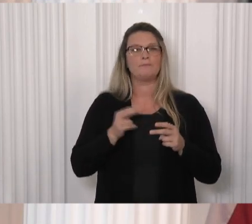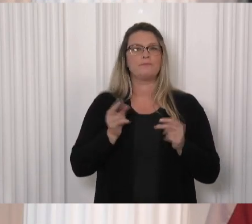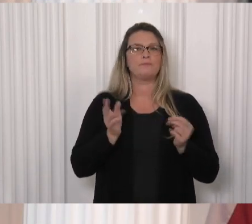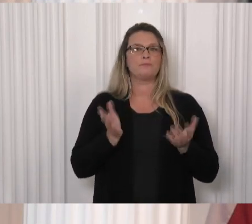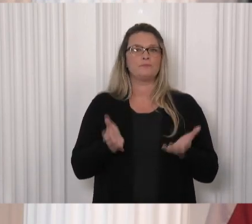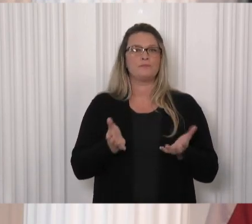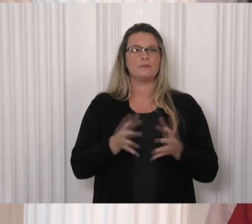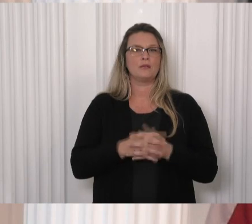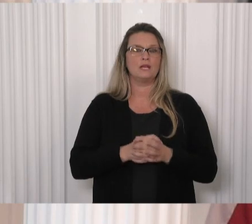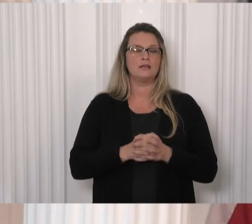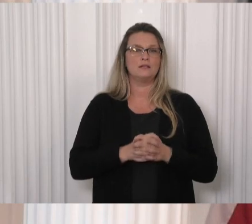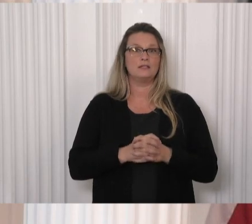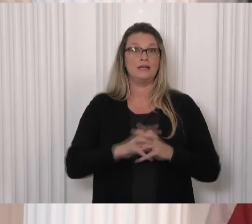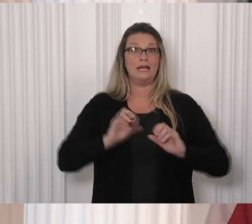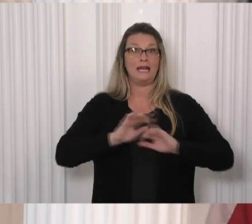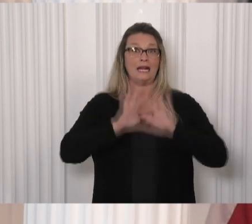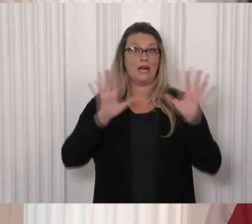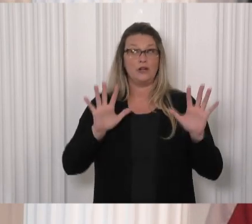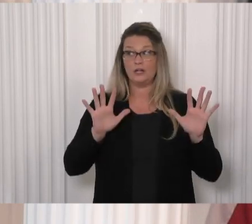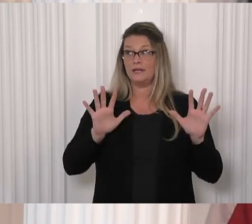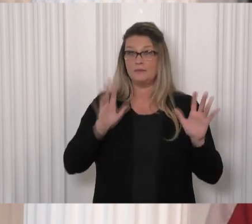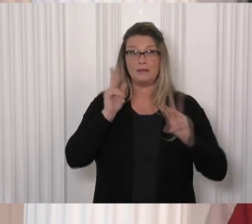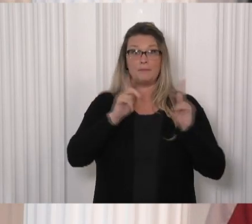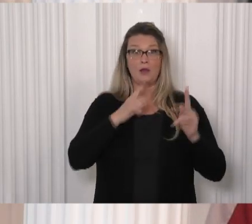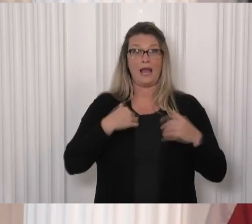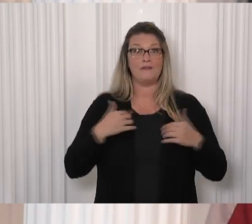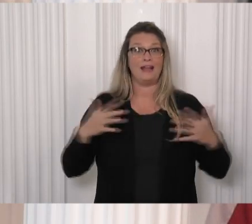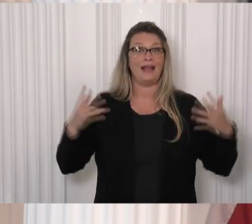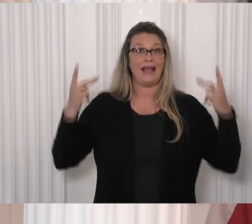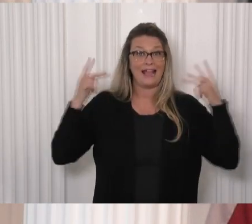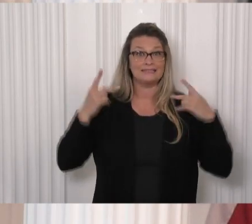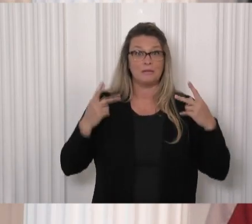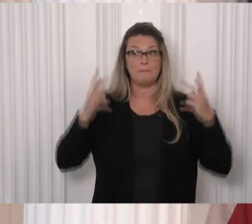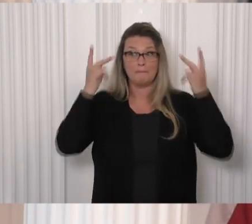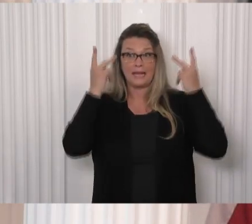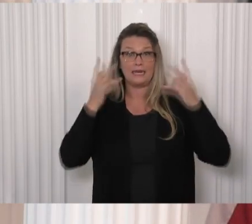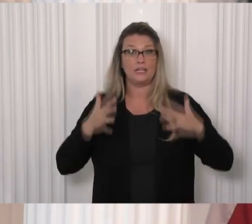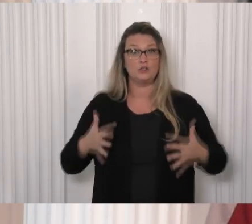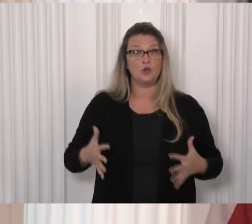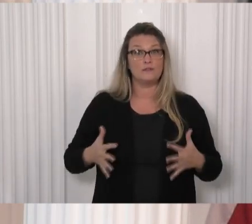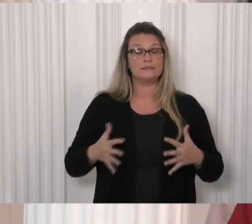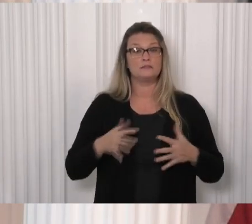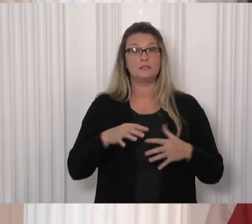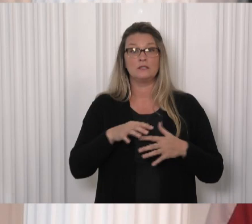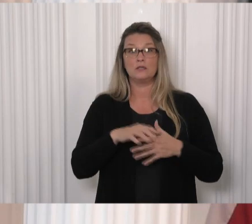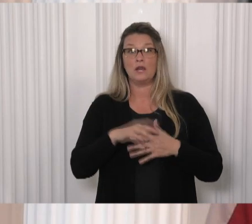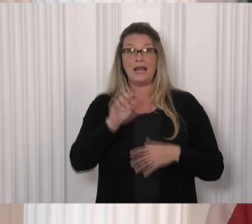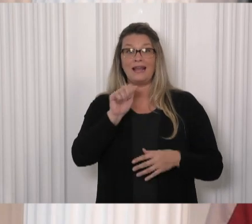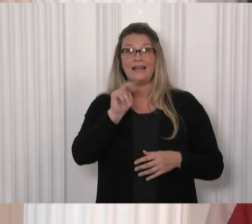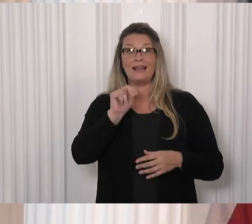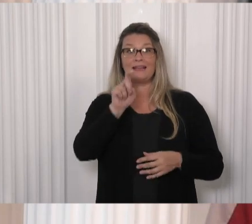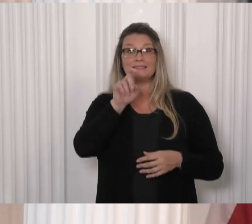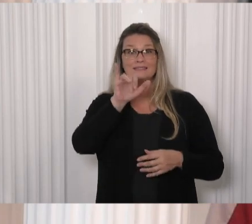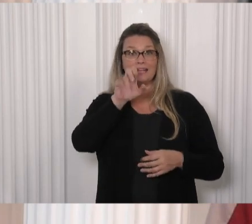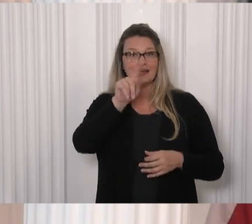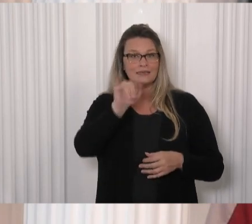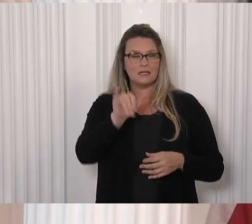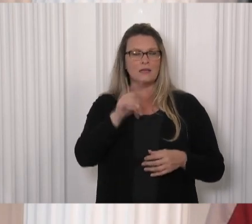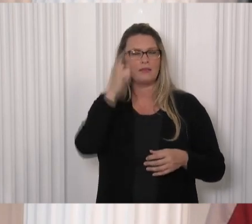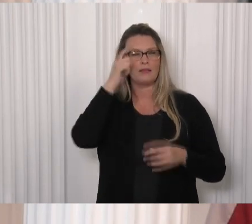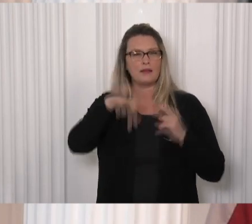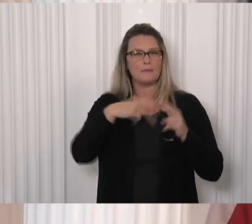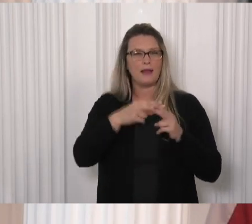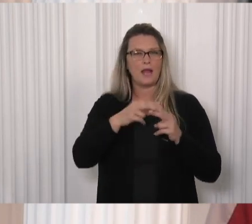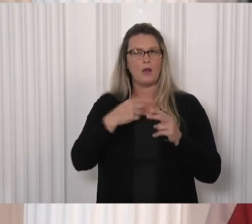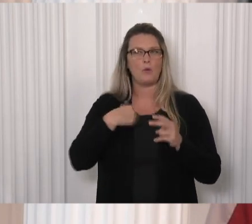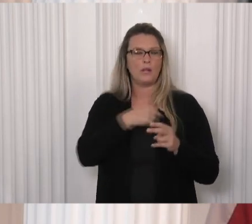like this, it is clearly anxiety-provoking, and it makes us all nervous. We have to think about how we really connect and reach out to each